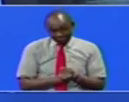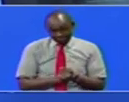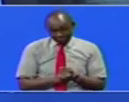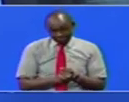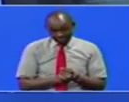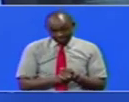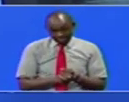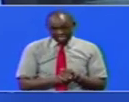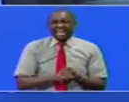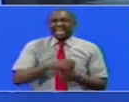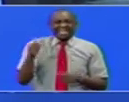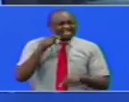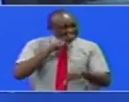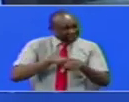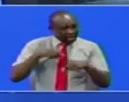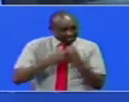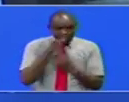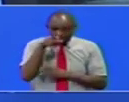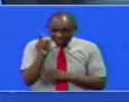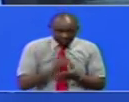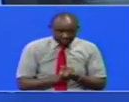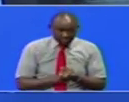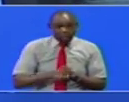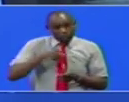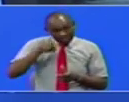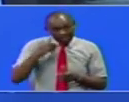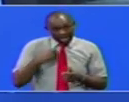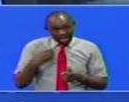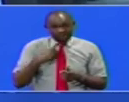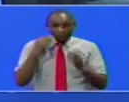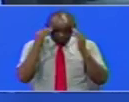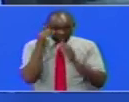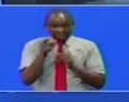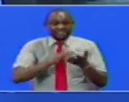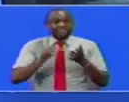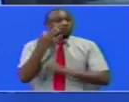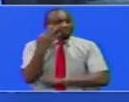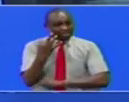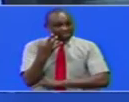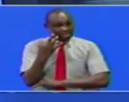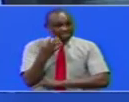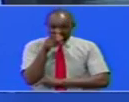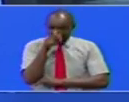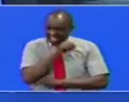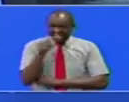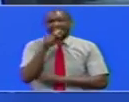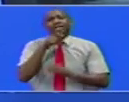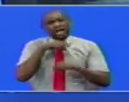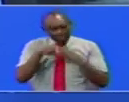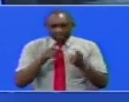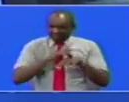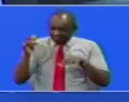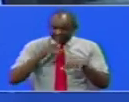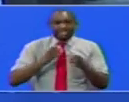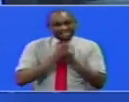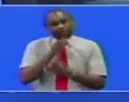that at any time you are dealing with a quasi-judicial matter in Section 3 or any matter that affects the